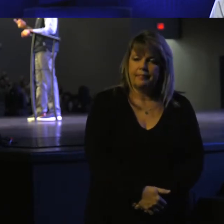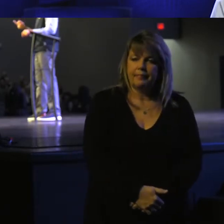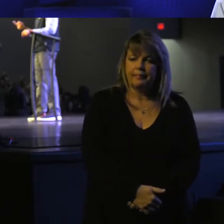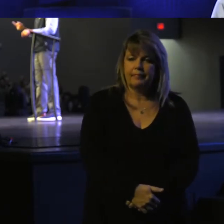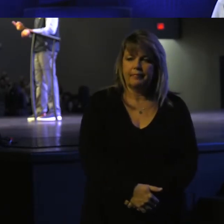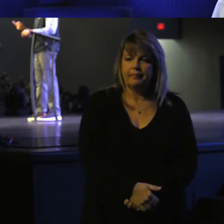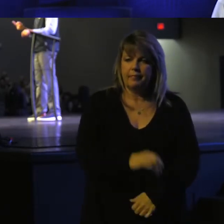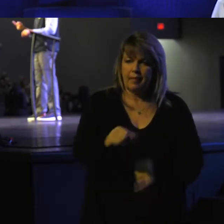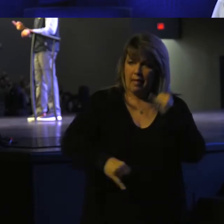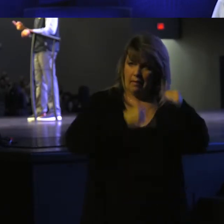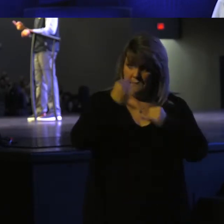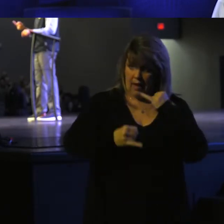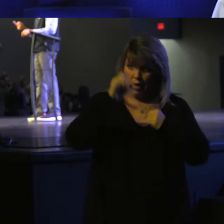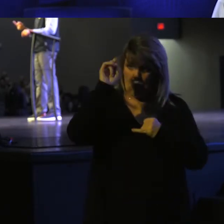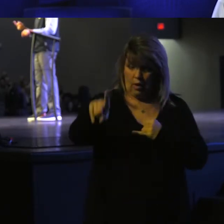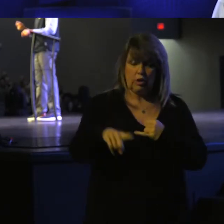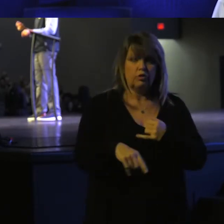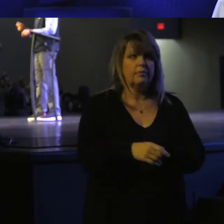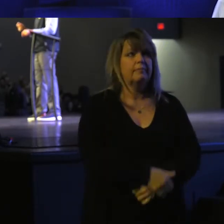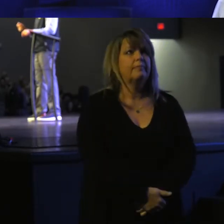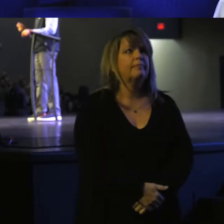A final question.